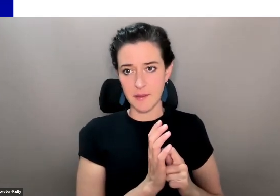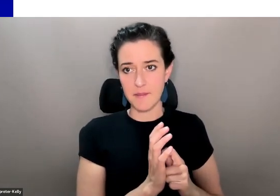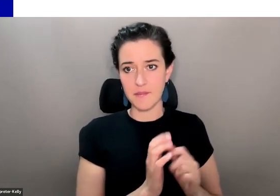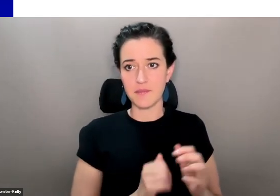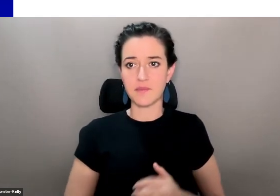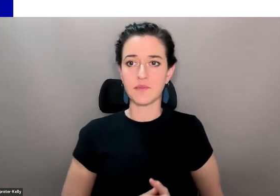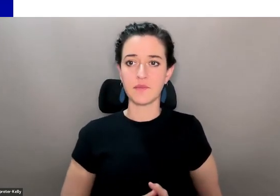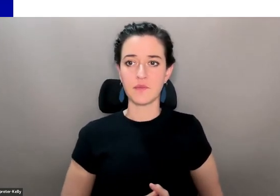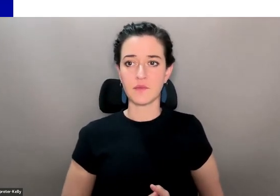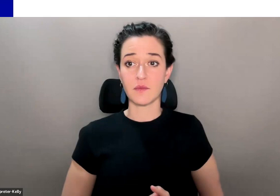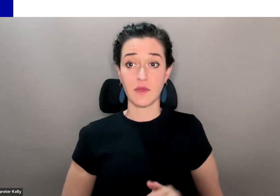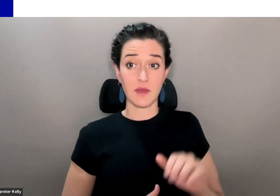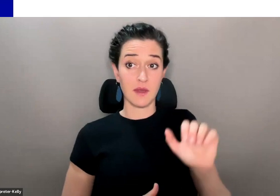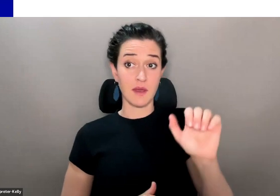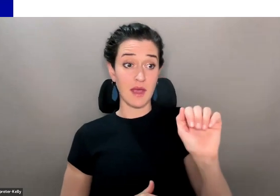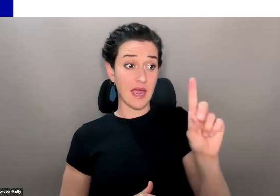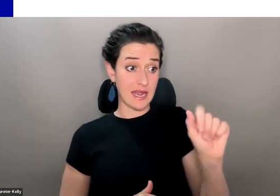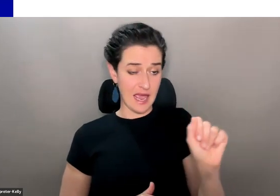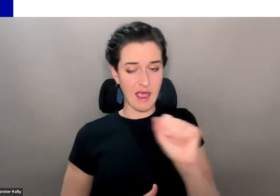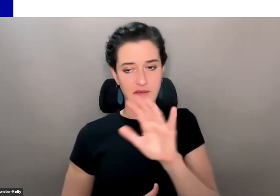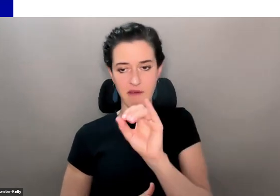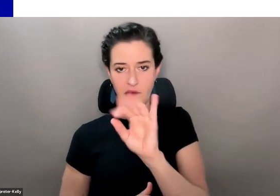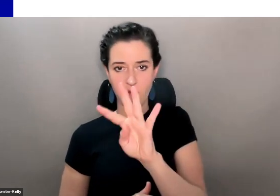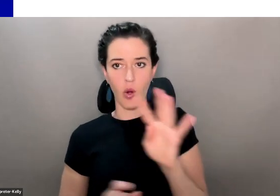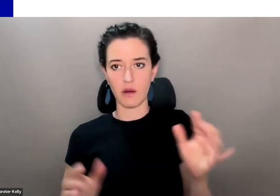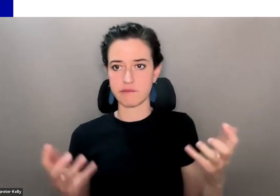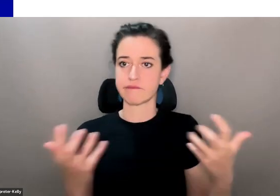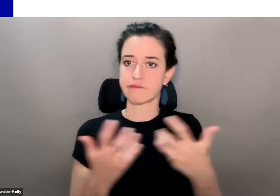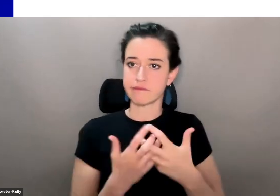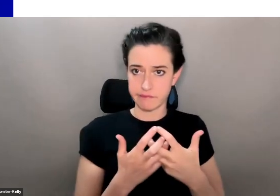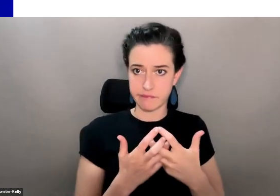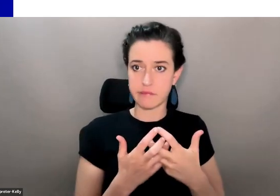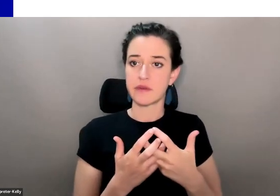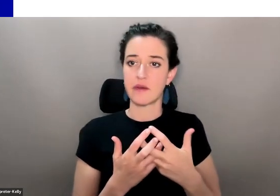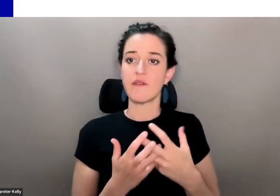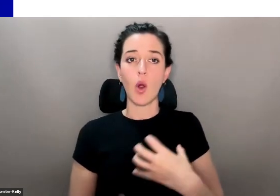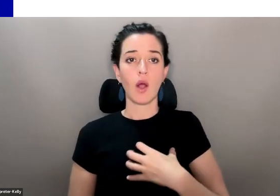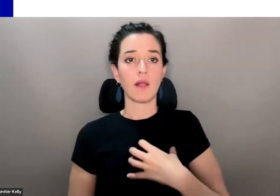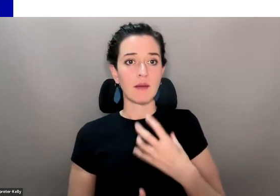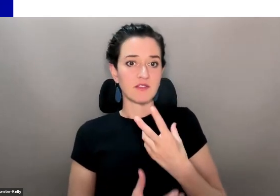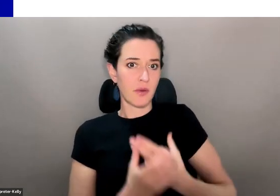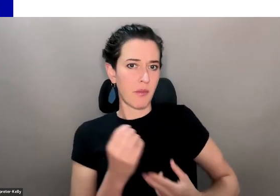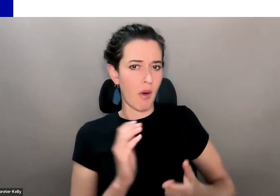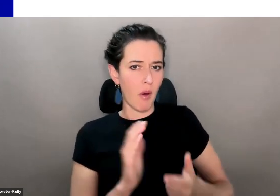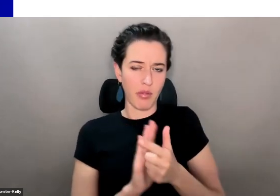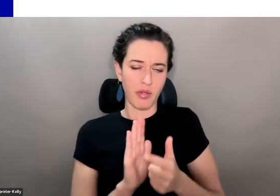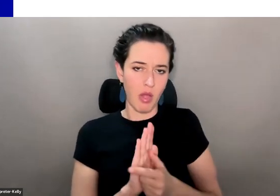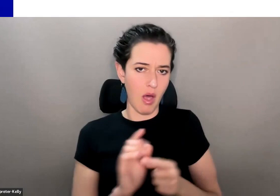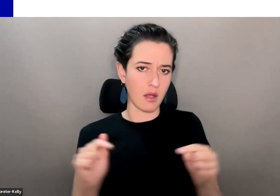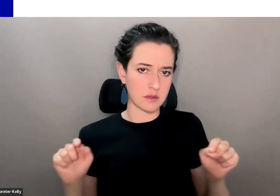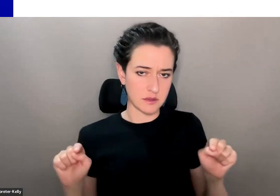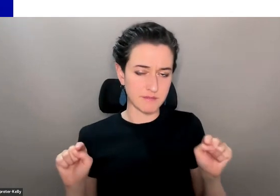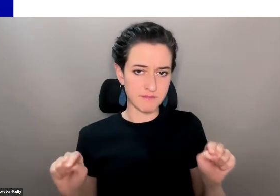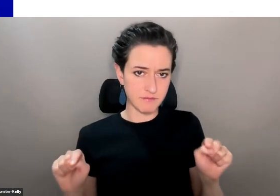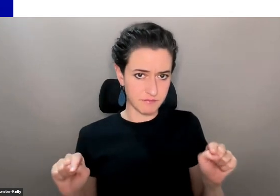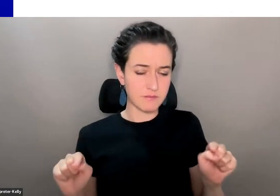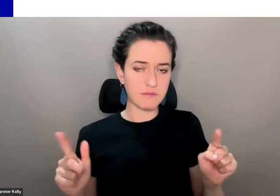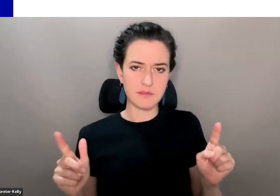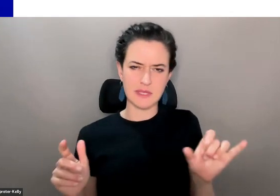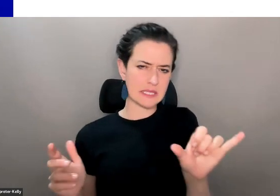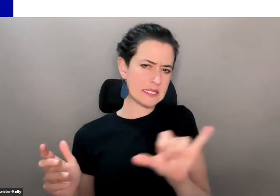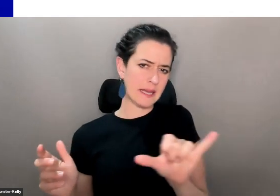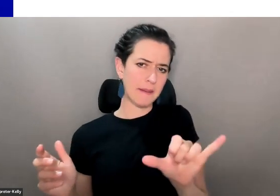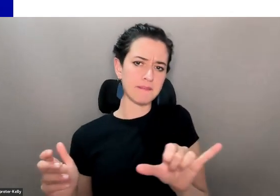interpreted consistently with claims brought under both laws in court and generally treated identically by